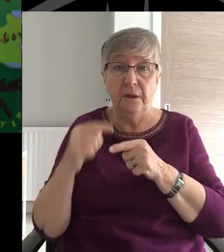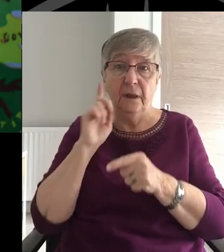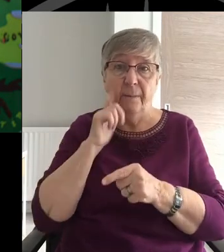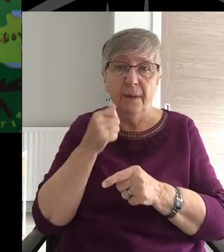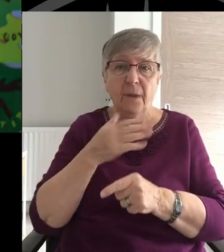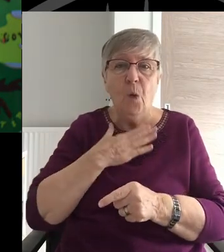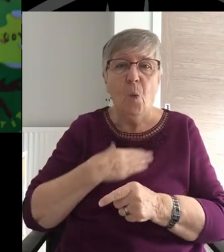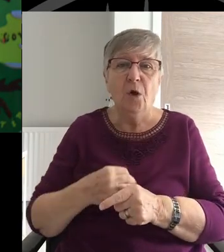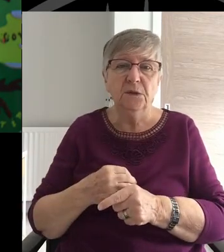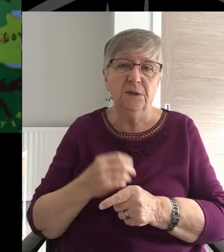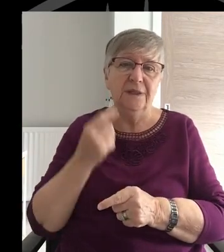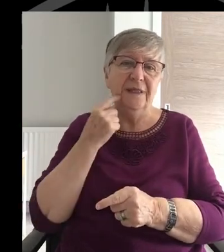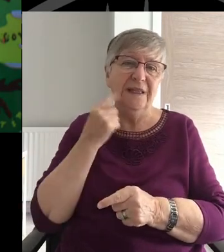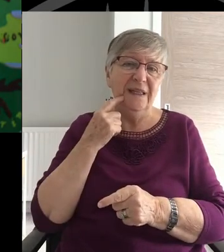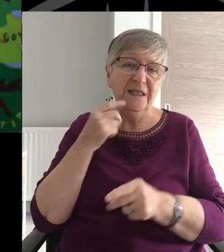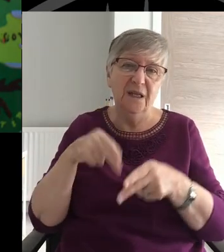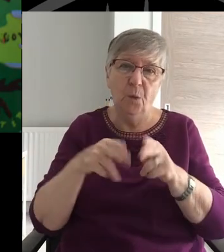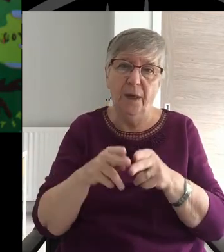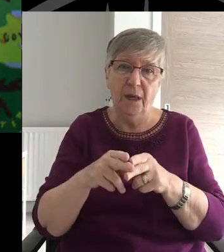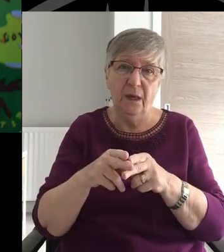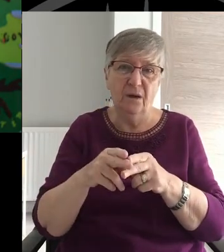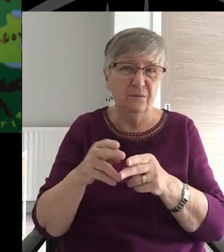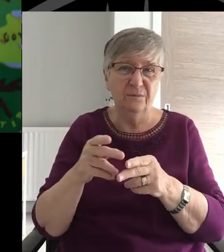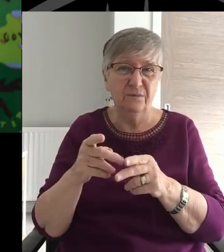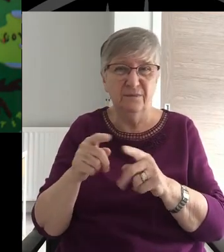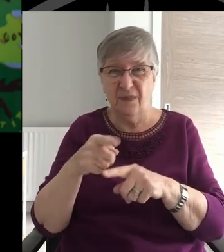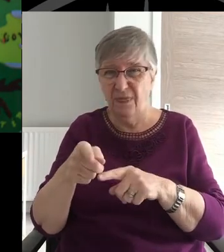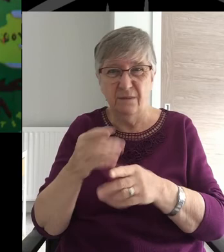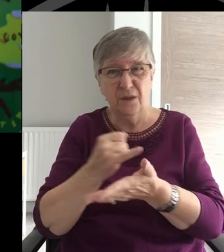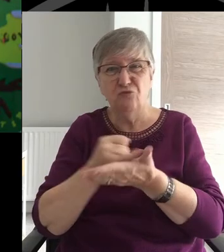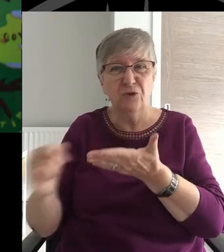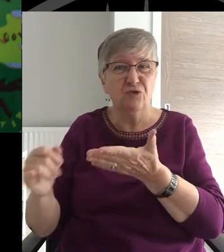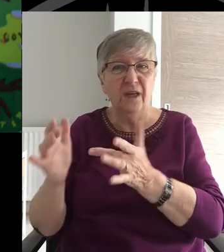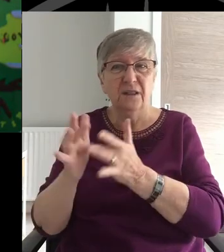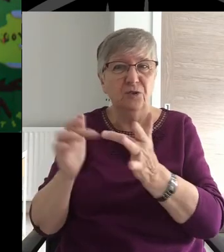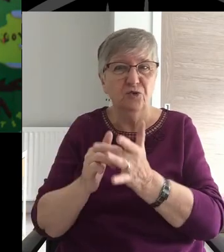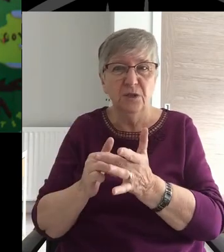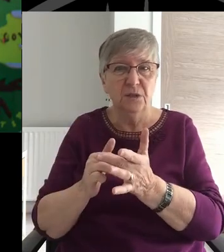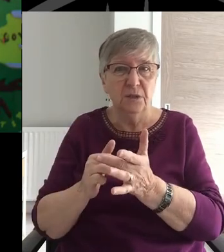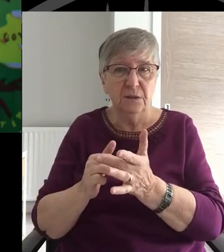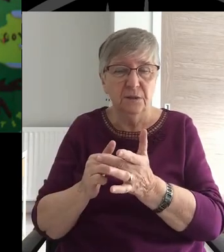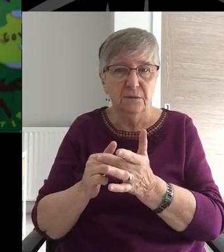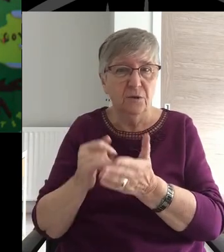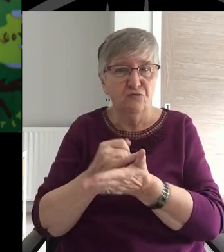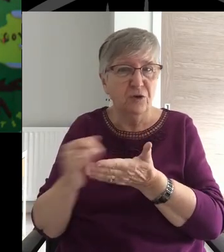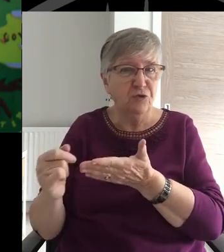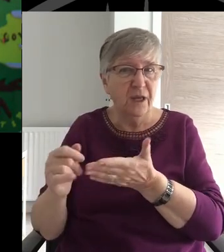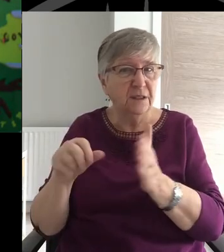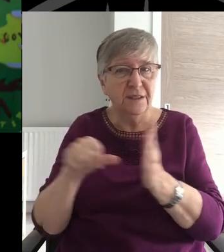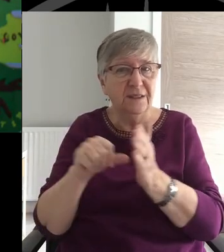wanted easy hope and who rejected him and rejected his hard hope.